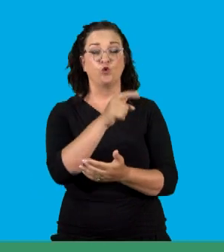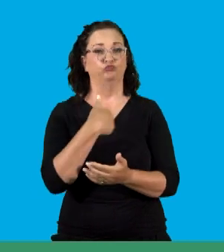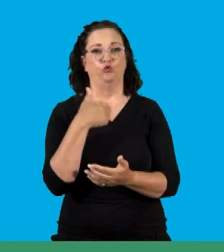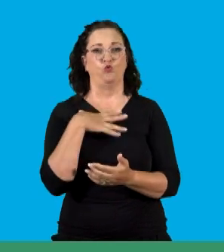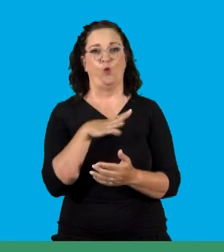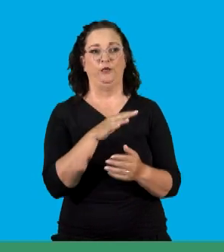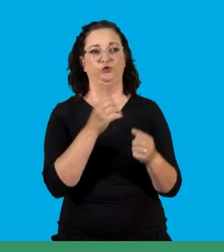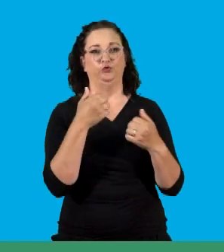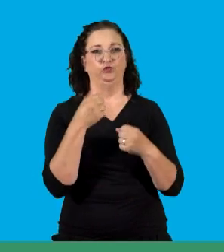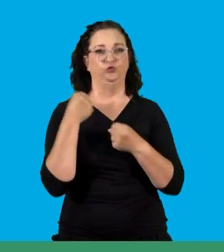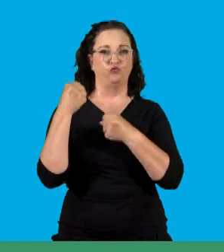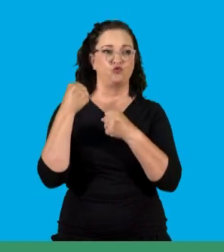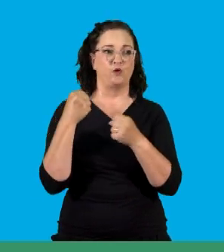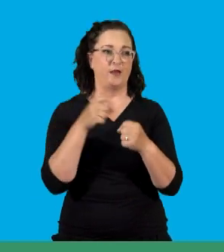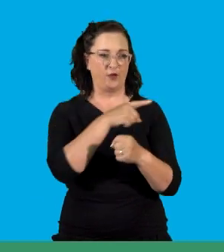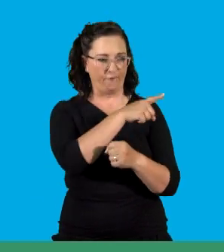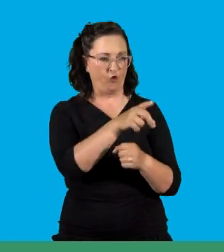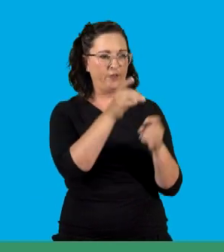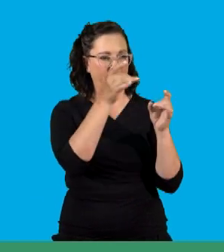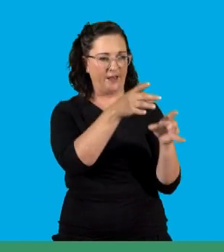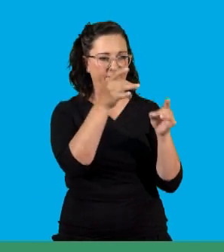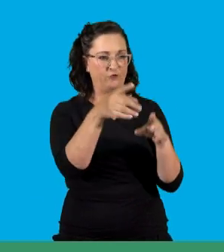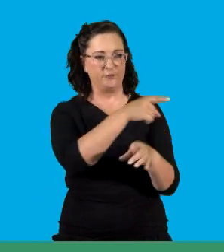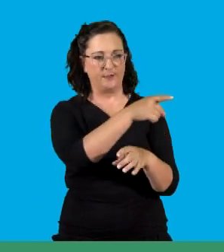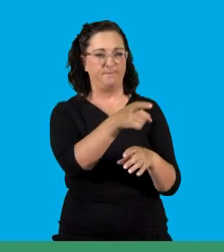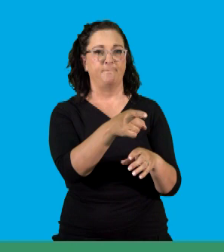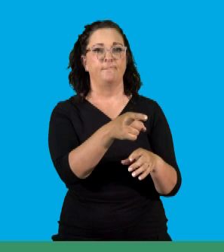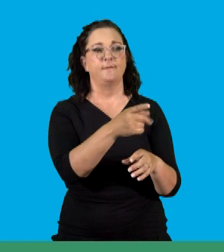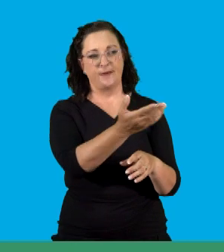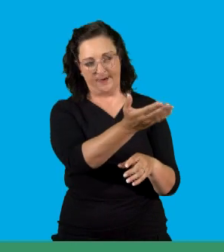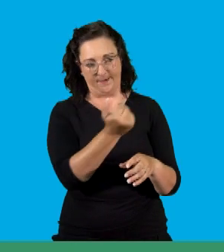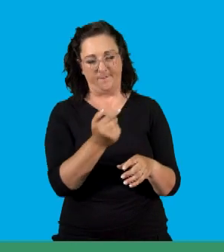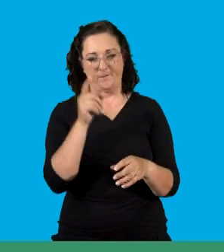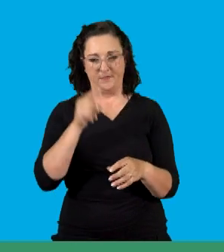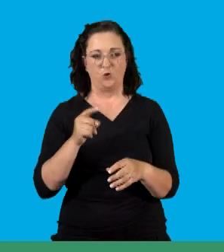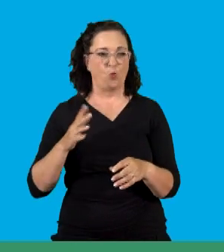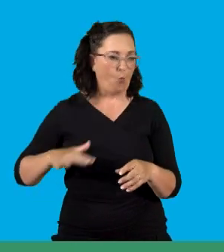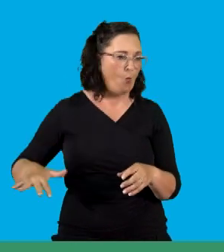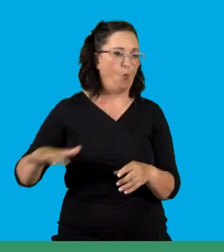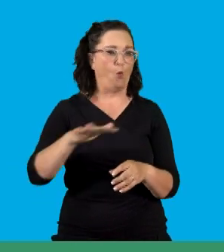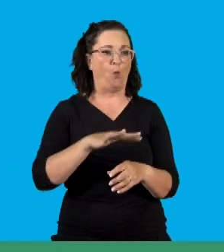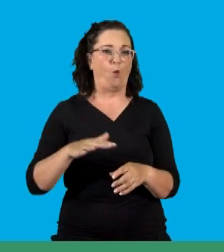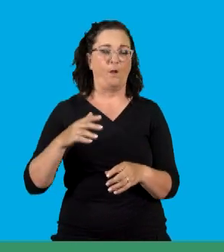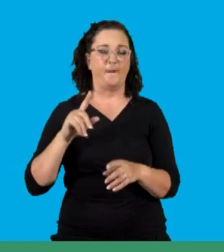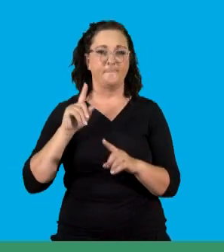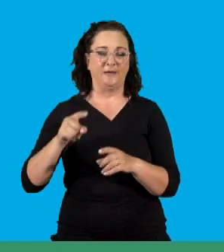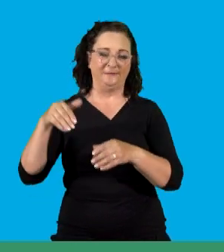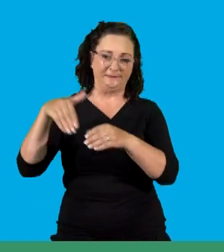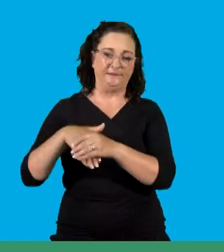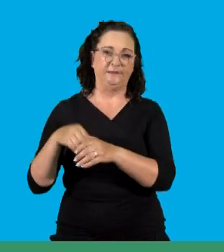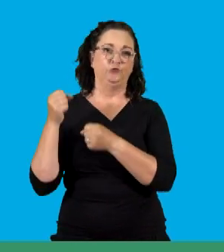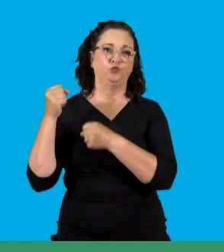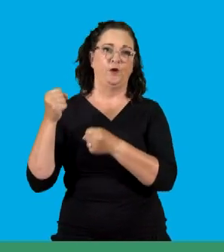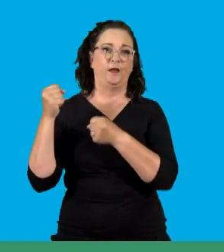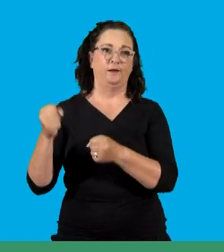not want to go on a strike. So strikes can be violent because in the workplace, not to say all employees want